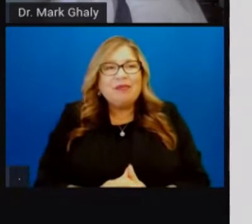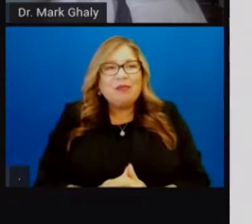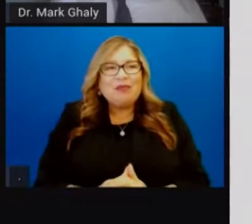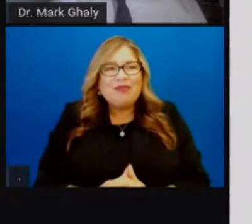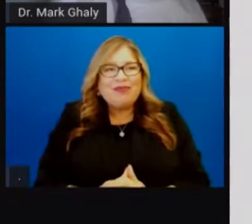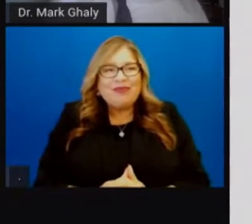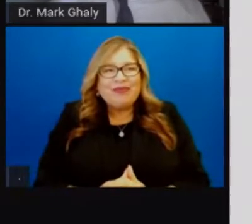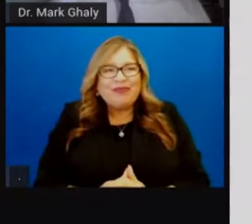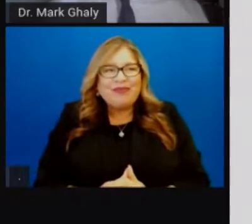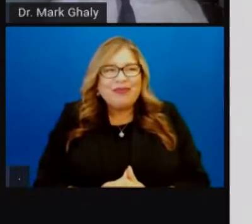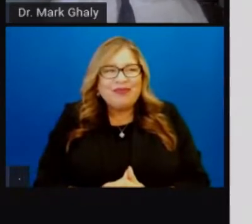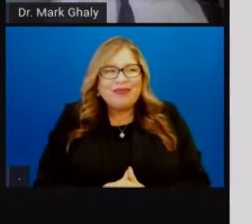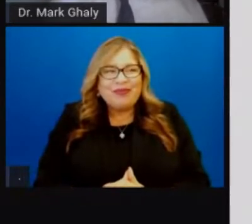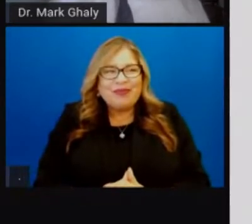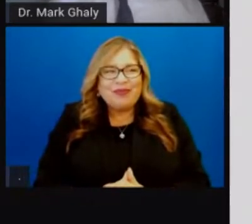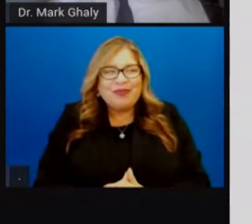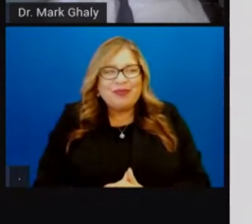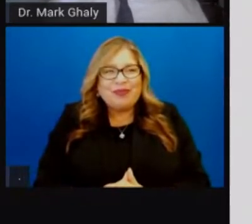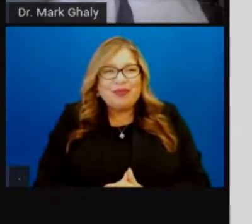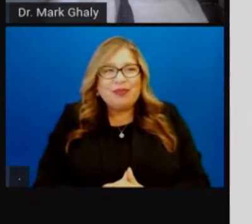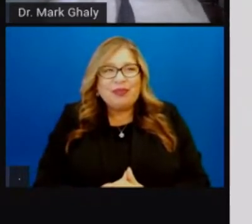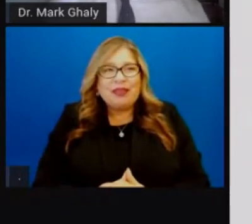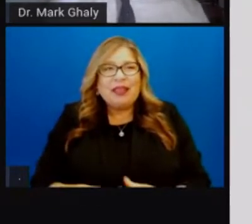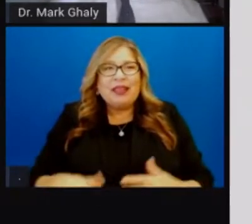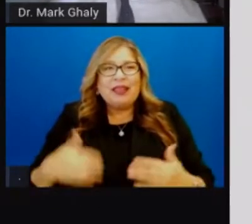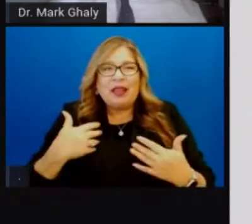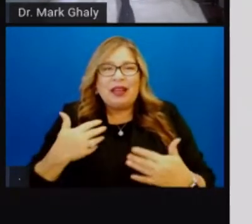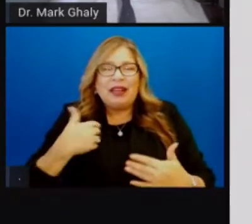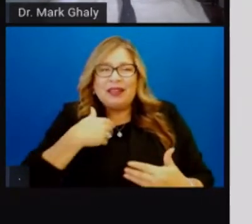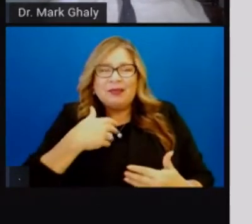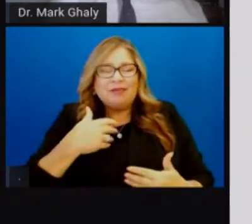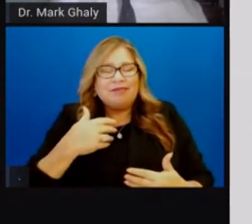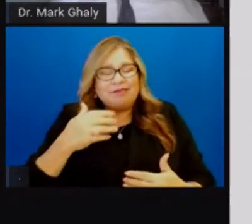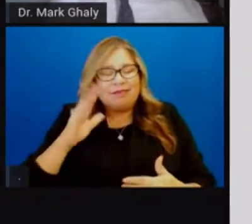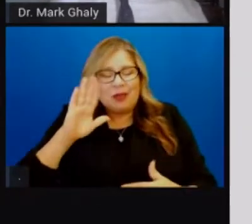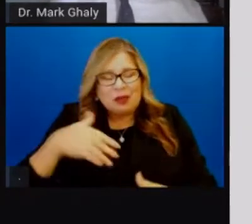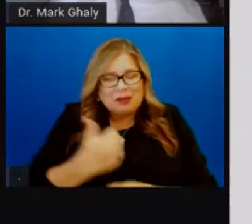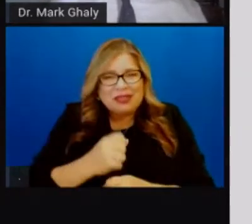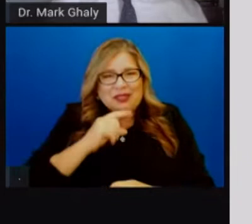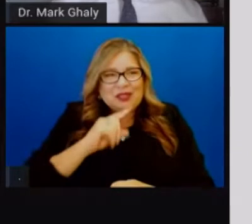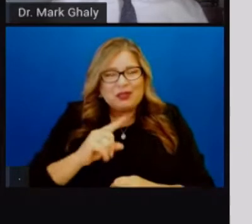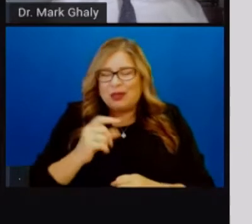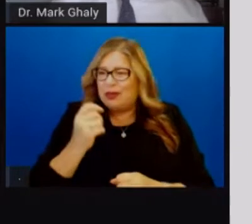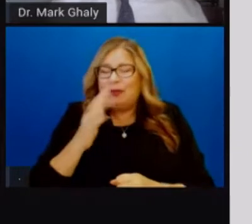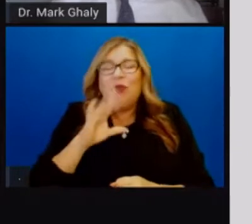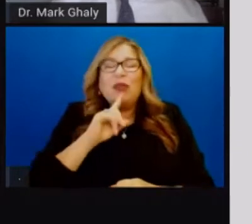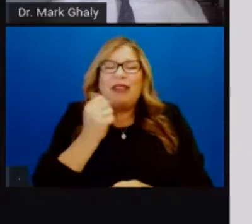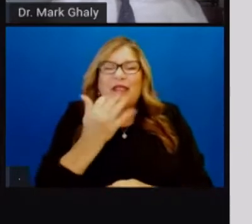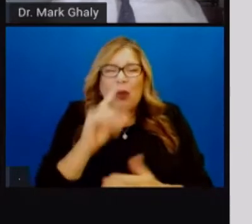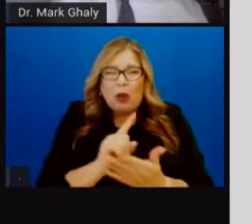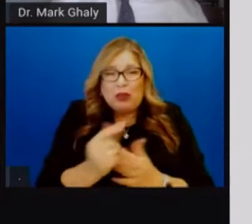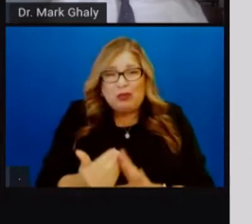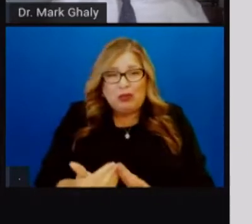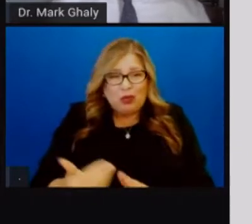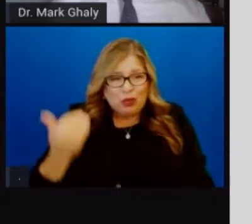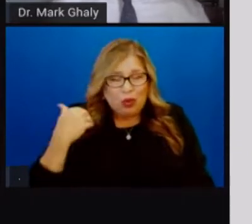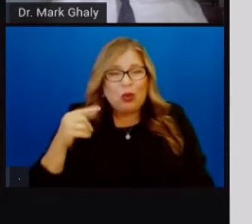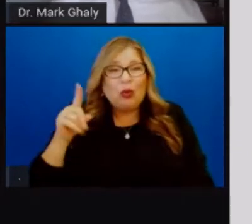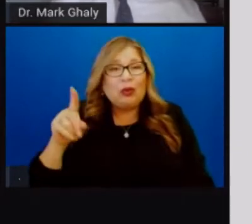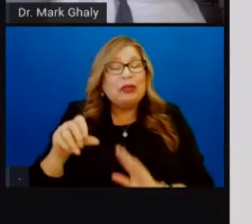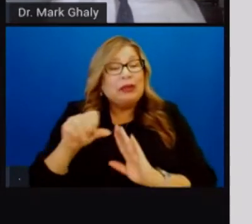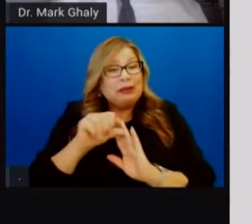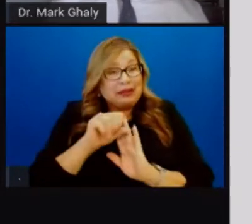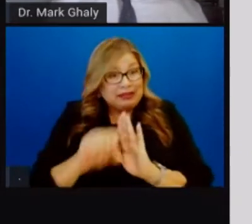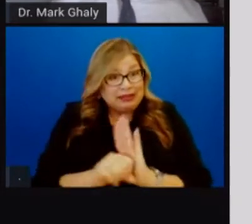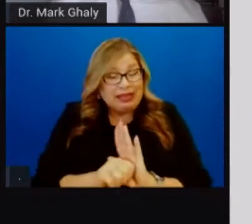So I don't, not accused of bearing the lead. A couple of hours ago, the state, along